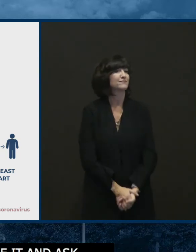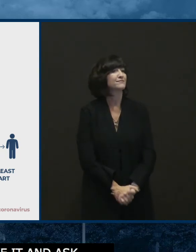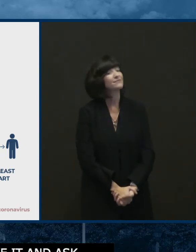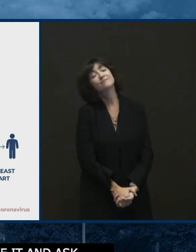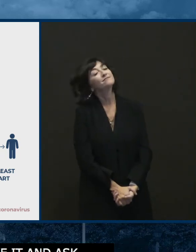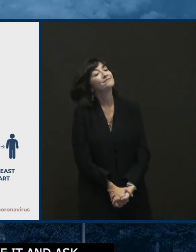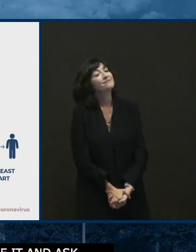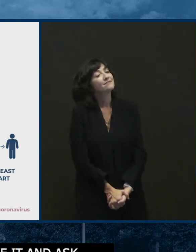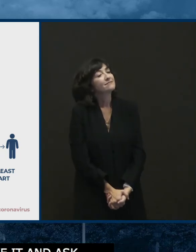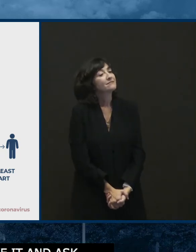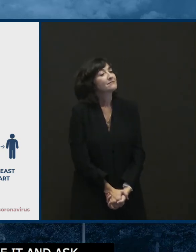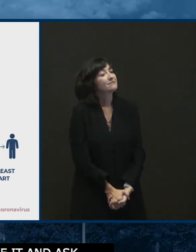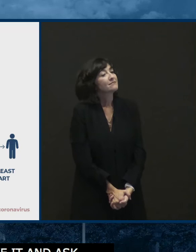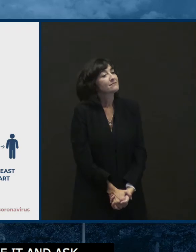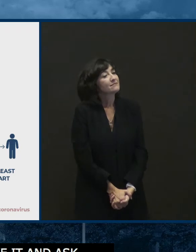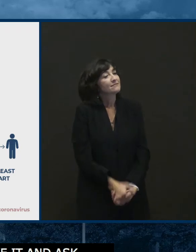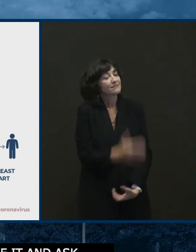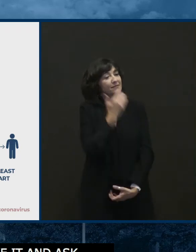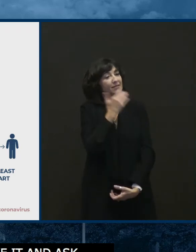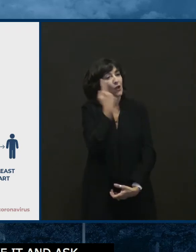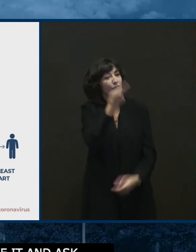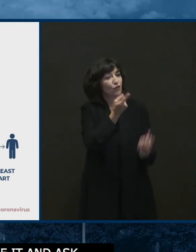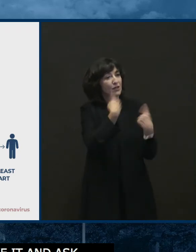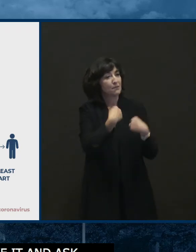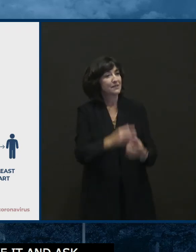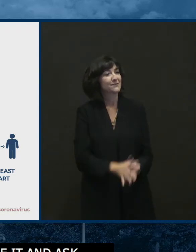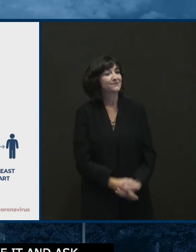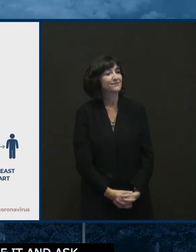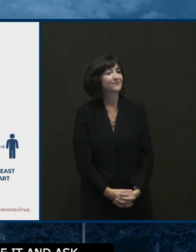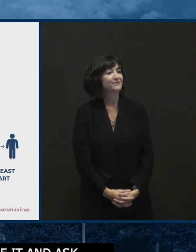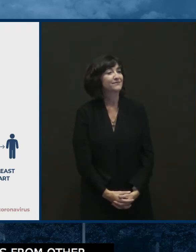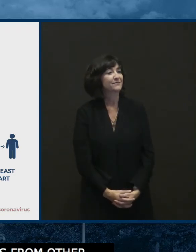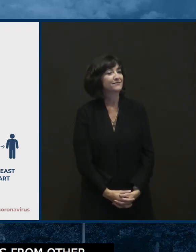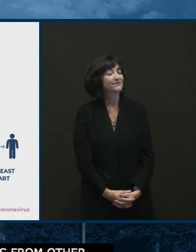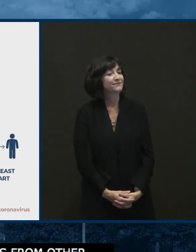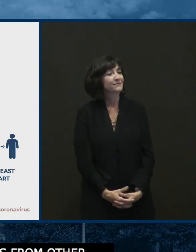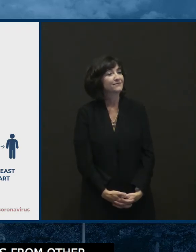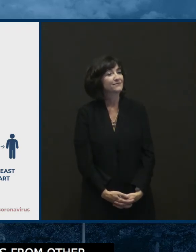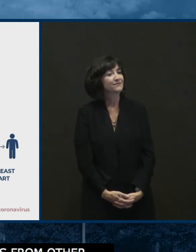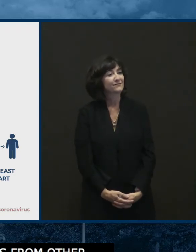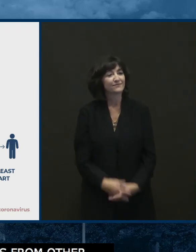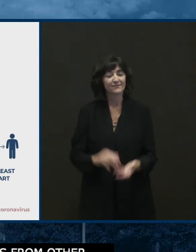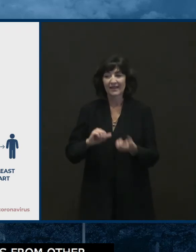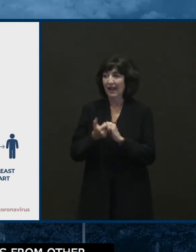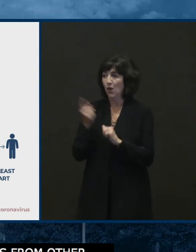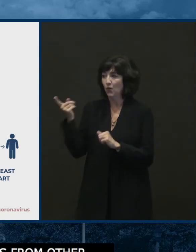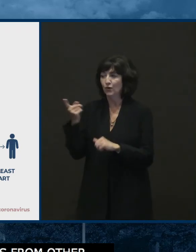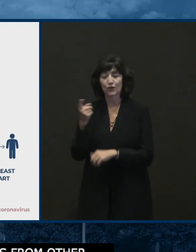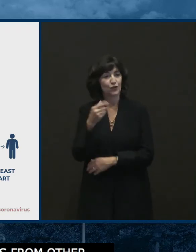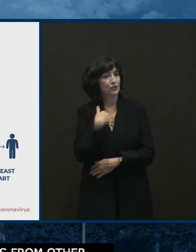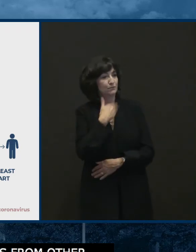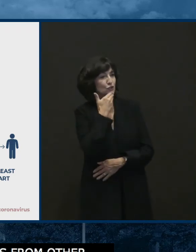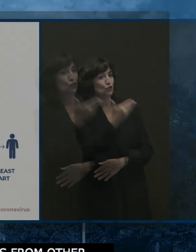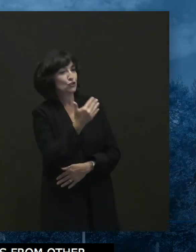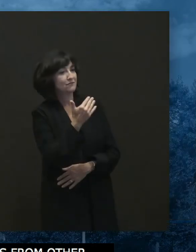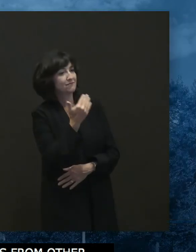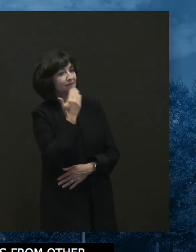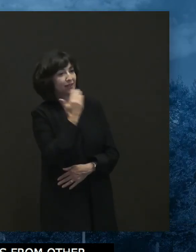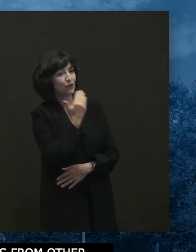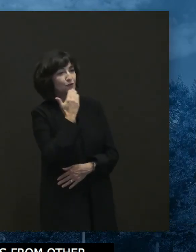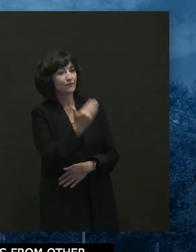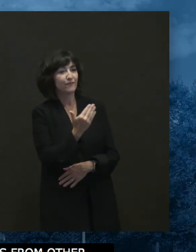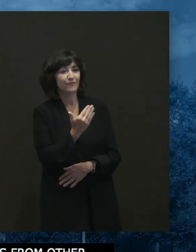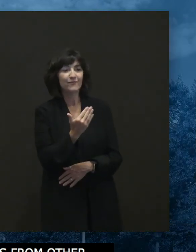pre-submitted questions from other media. Thank you for attending and for your good work. How are you, Governor? Thank you. Good, thanks. So with